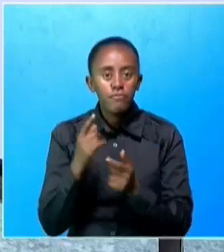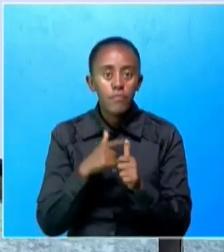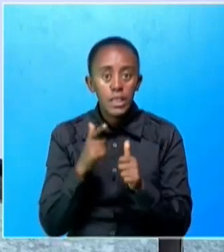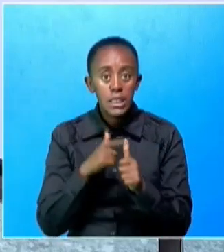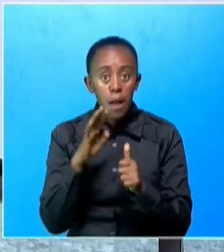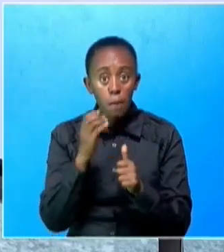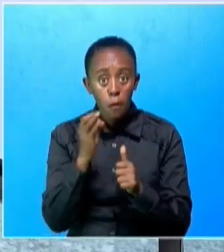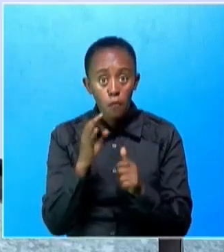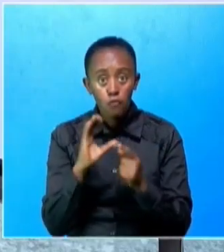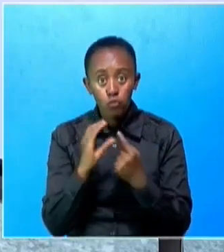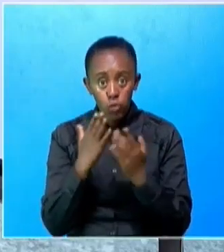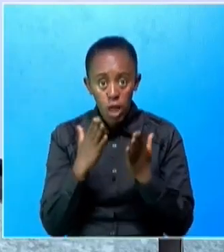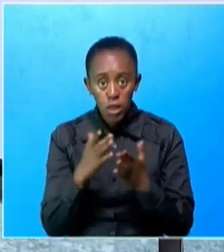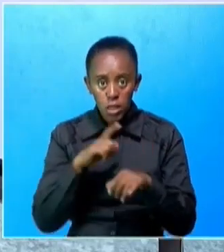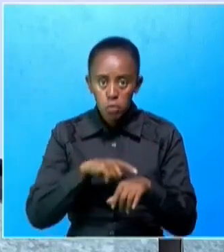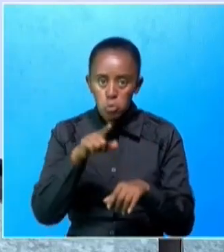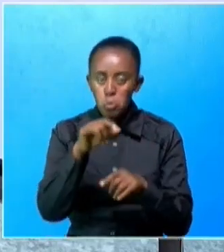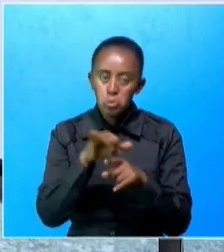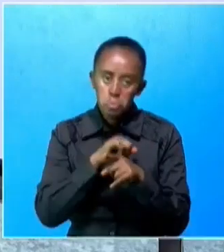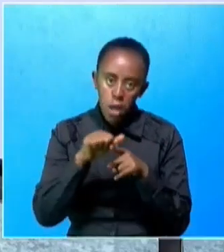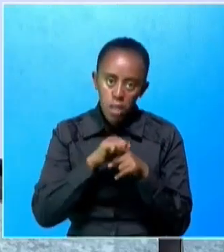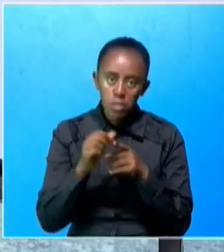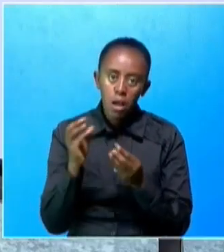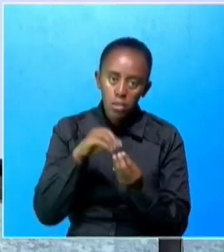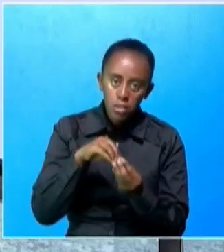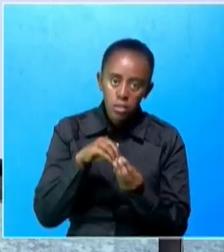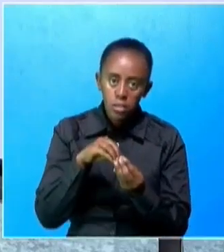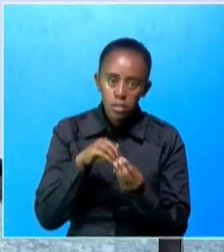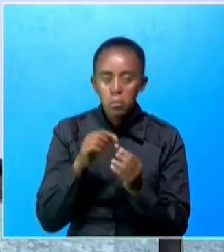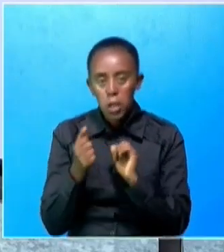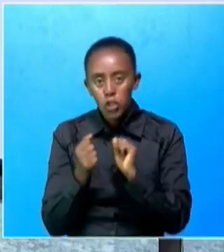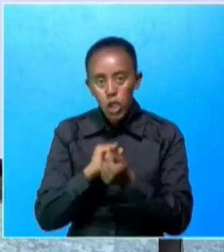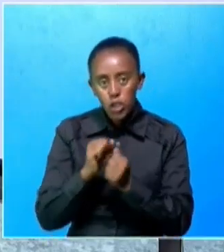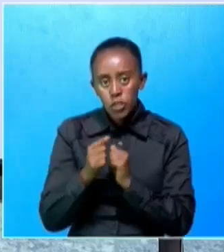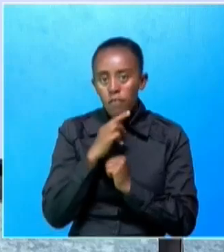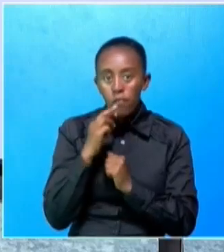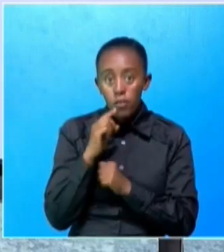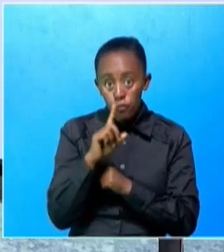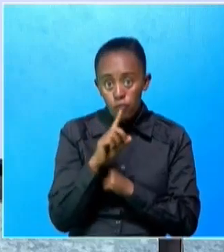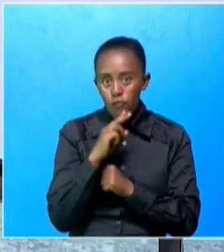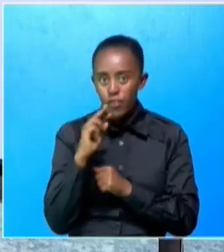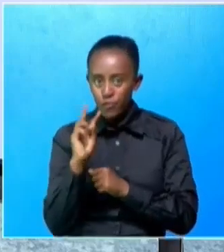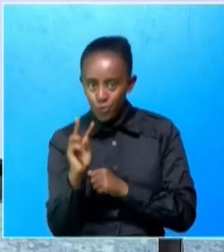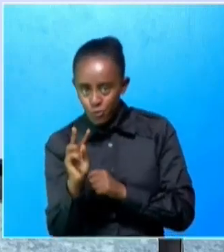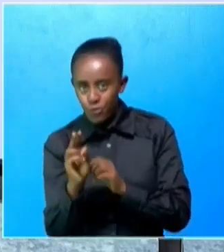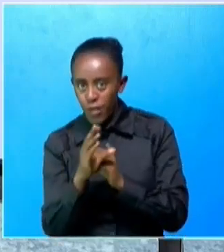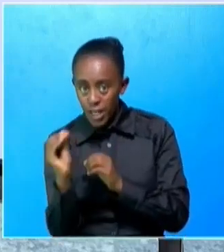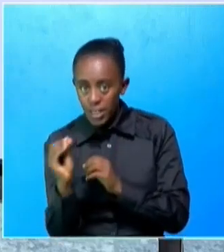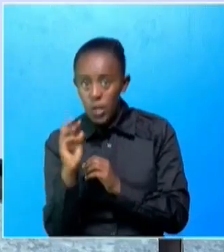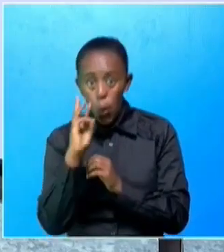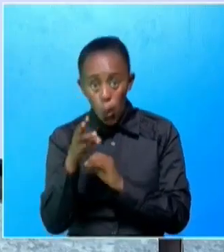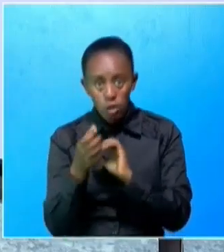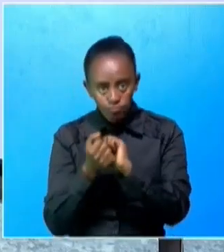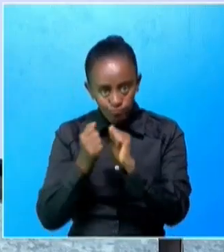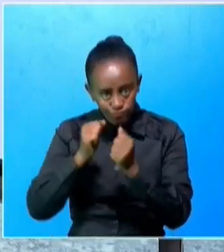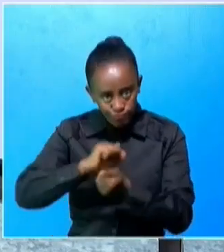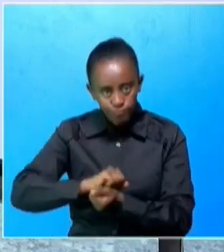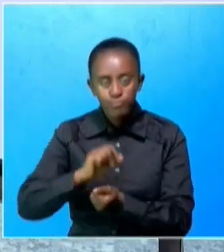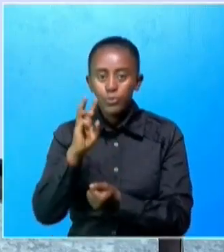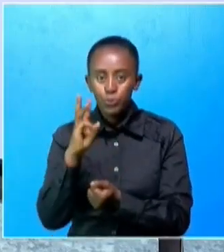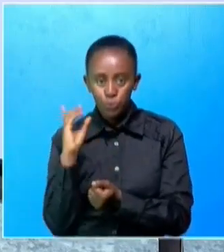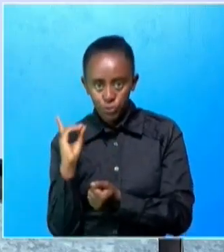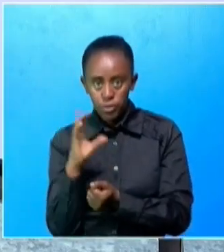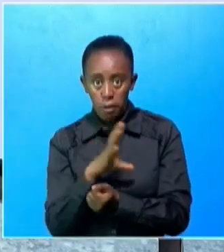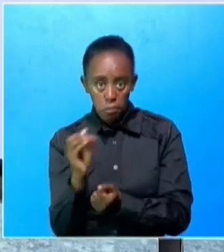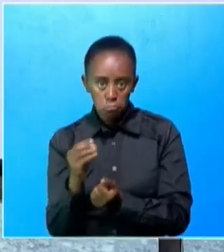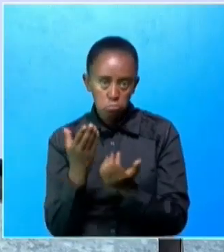tense, and hope that you practice by adding or by changing the verb 1 into V2 and by replacing will into would,